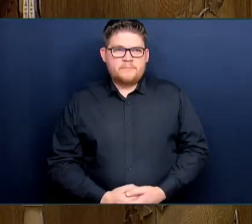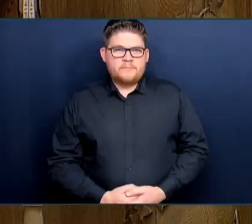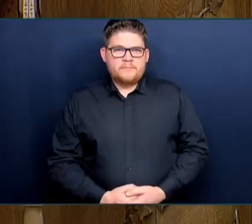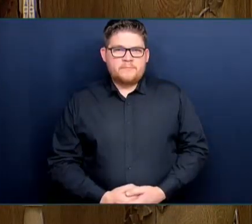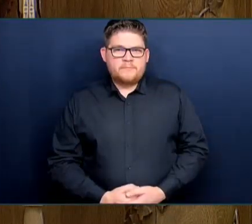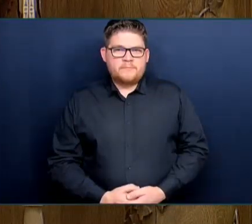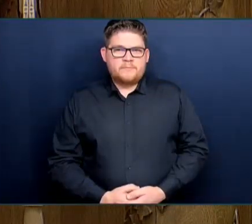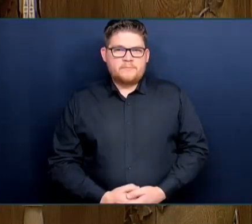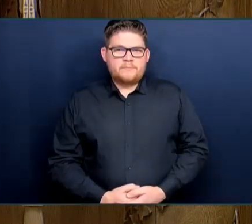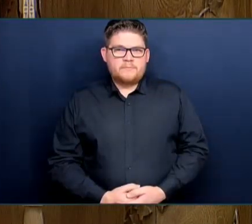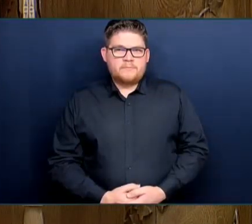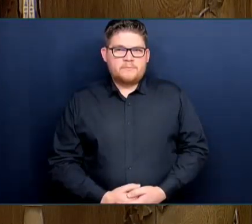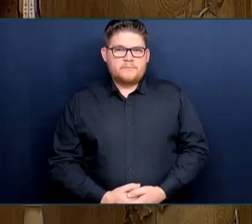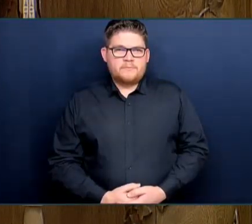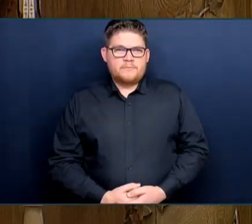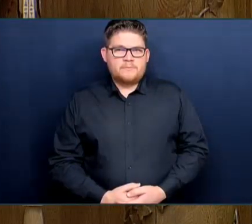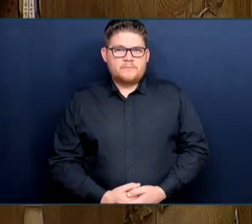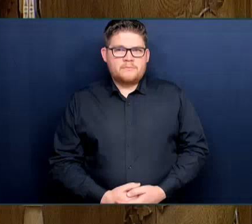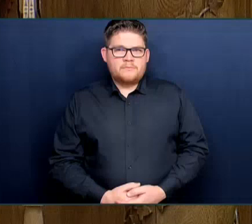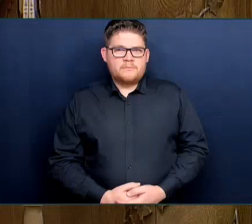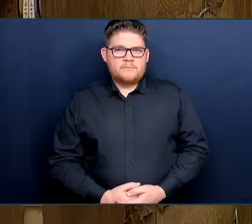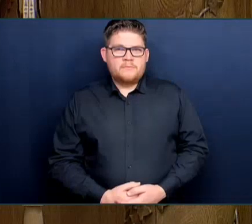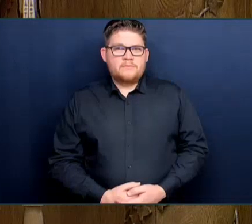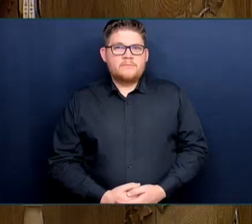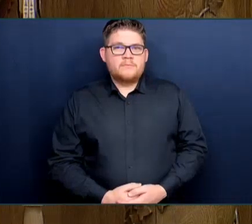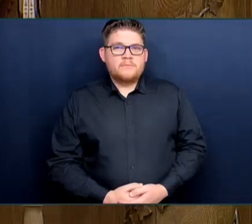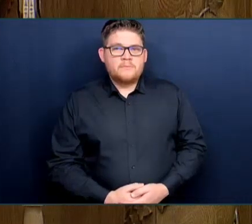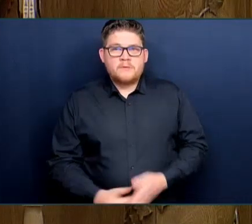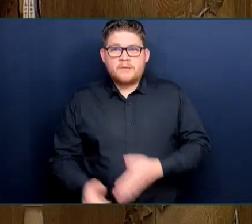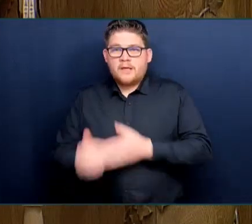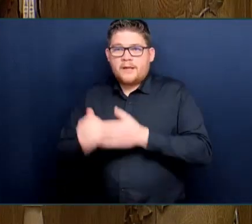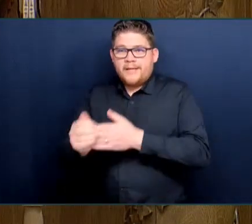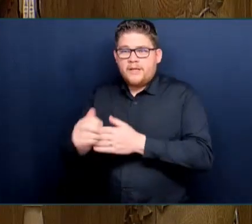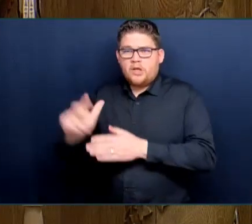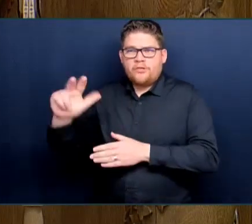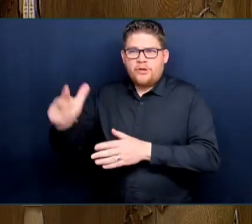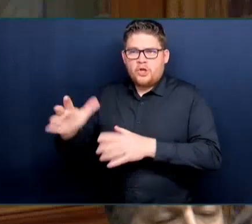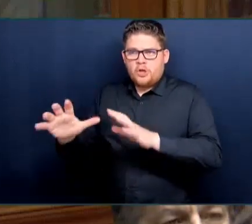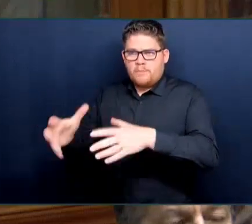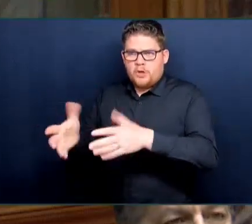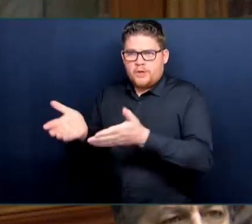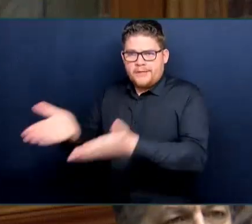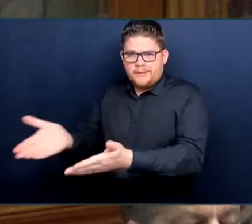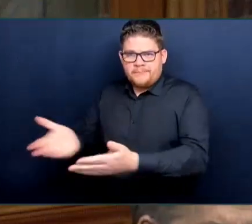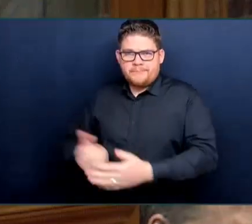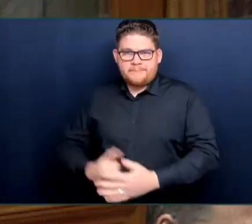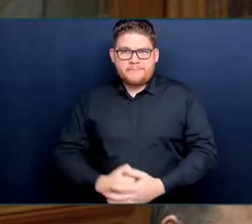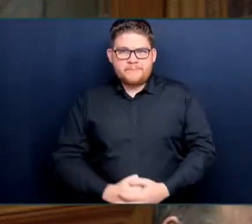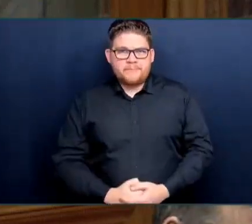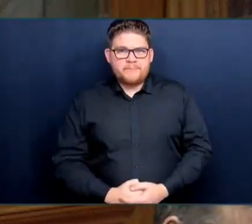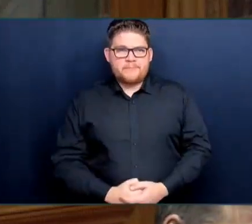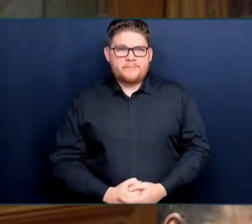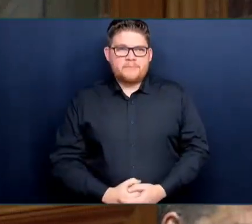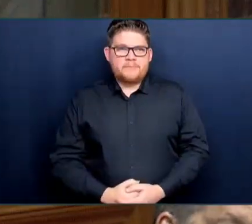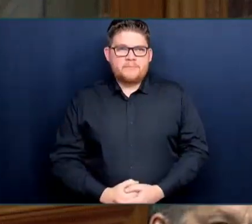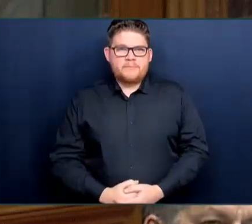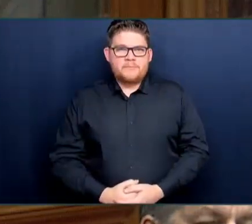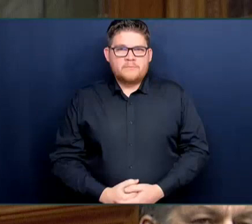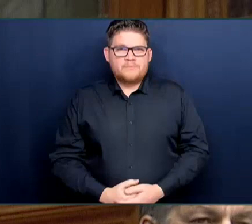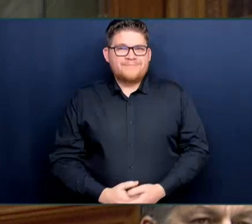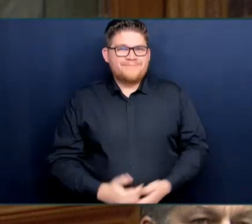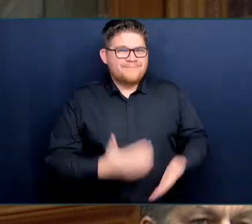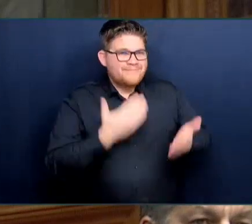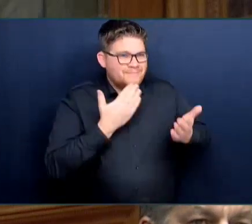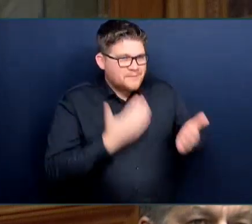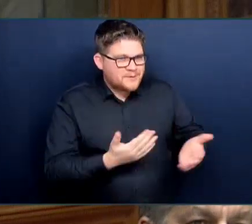Leader of the third party. Thank you, Honourable Speaker. Budget 2023 saw very little in the way